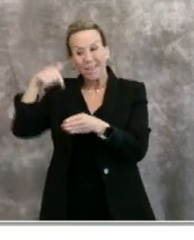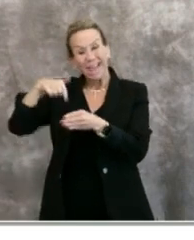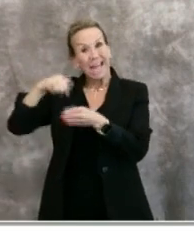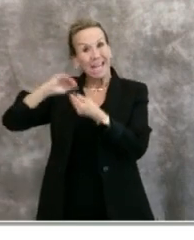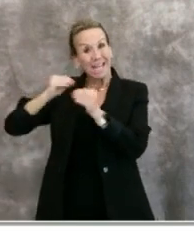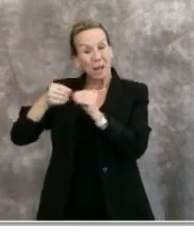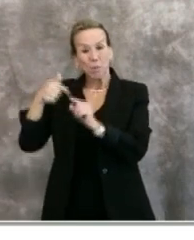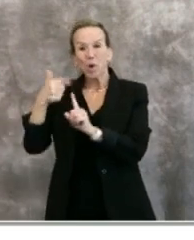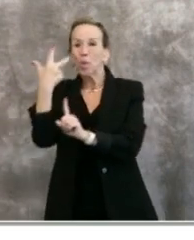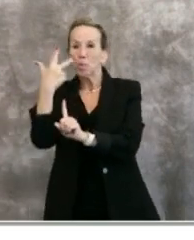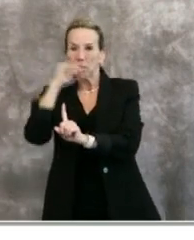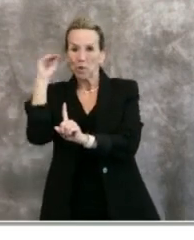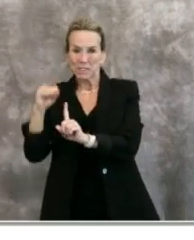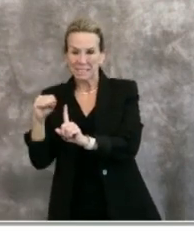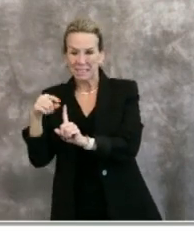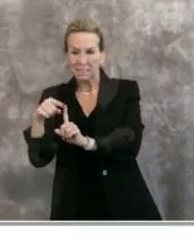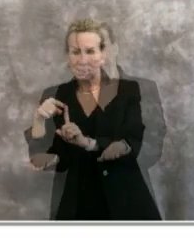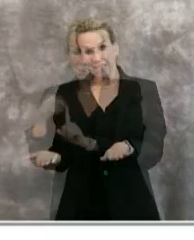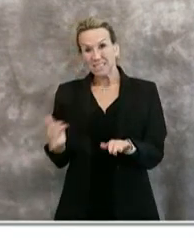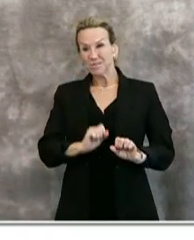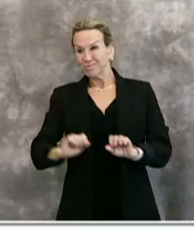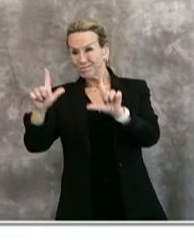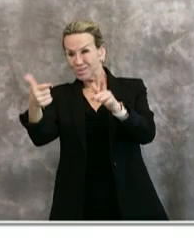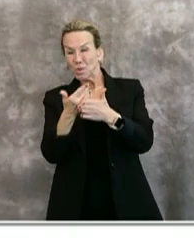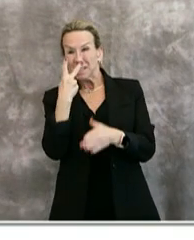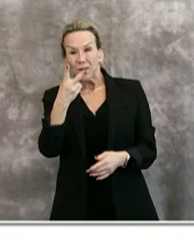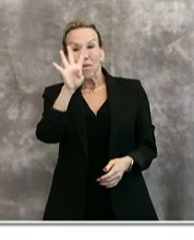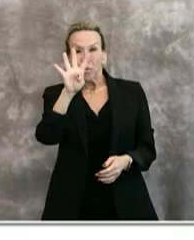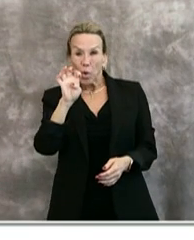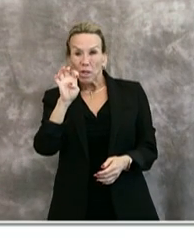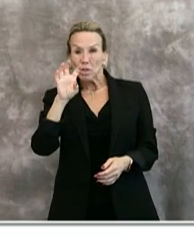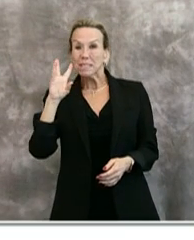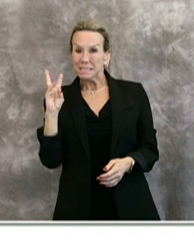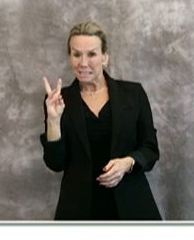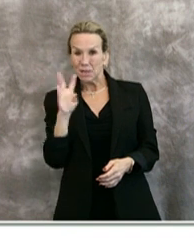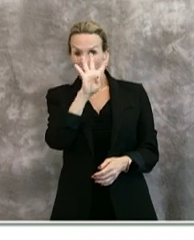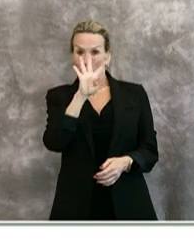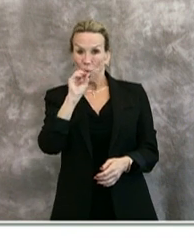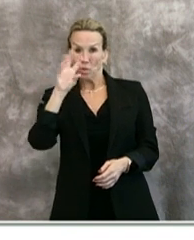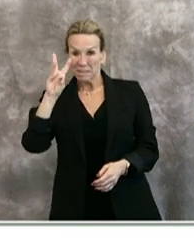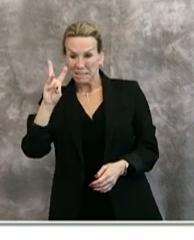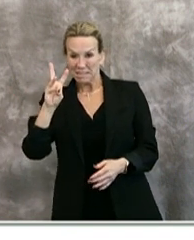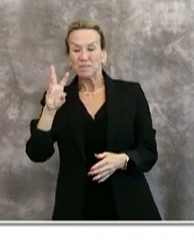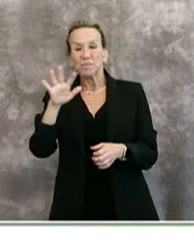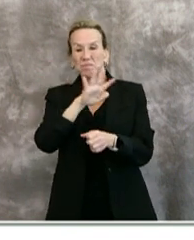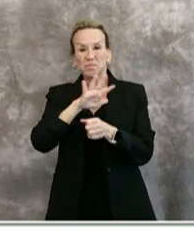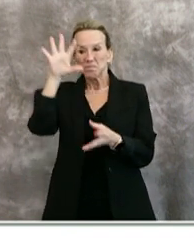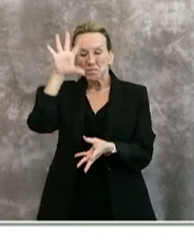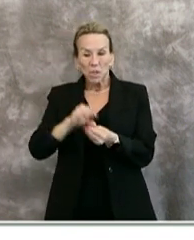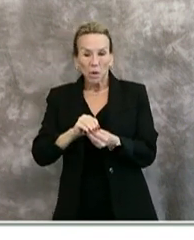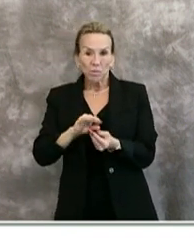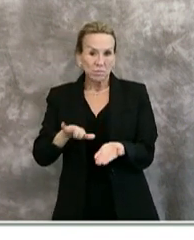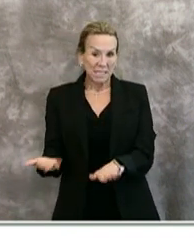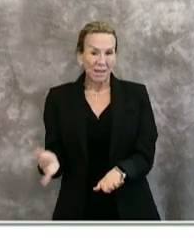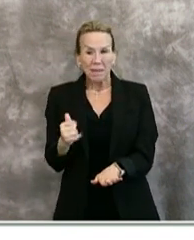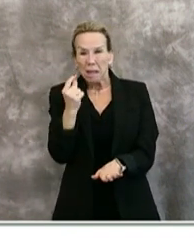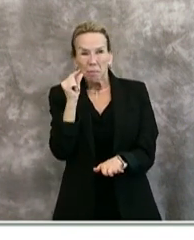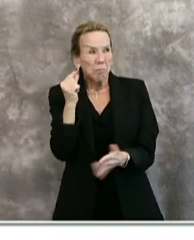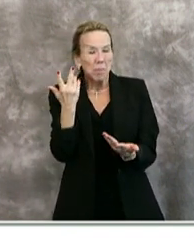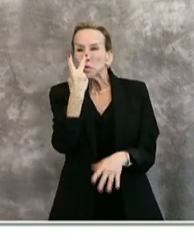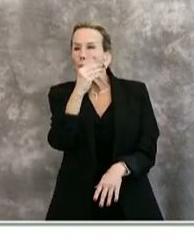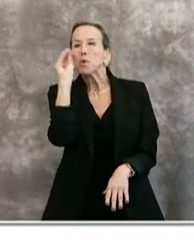is 3% of the total number of or 95% of total cases, 27% had underlying medical conditions,